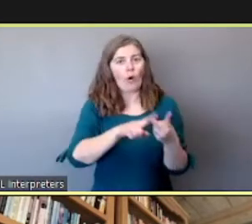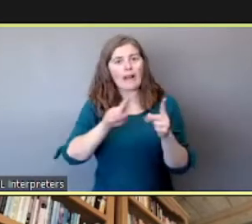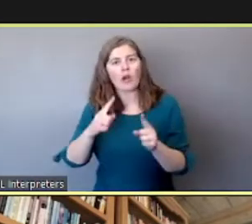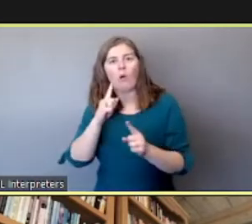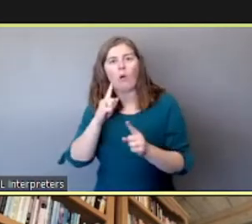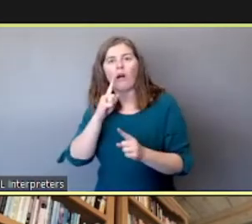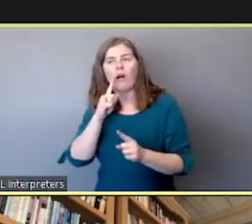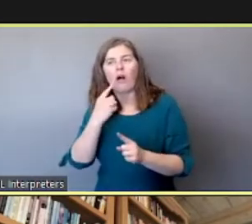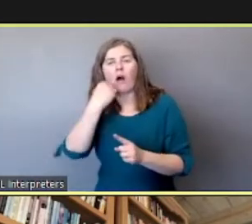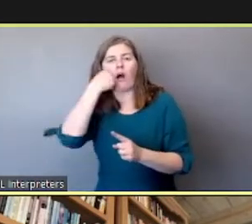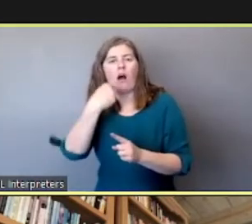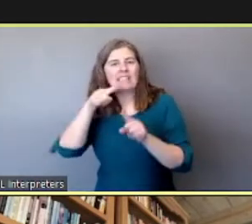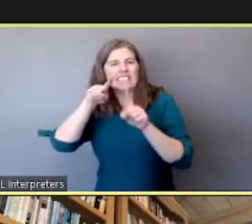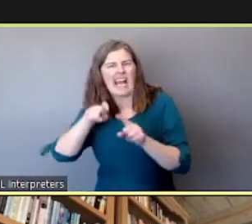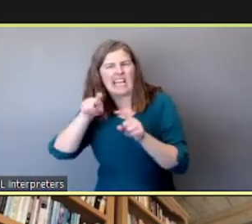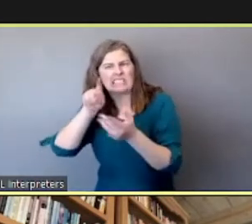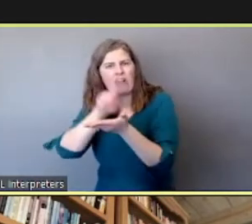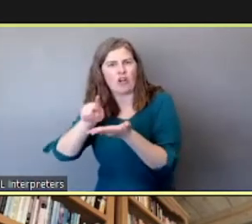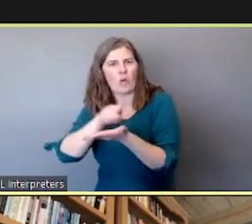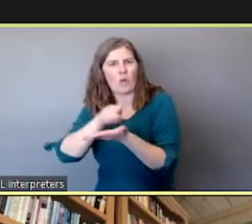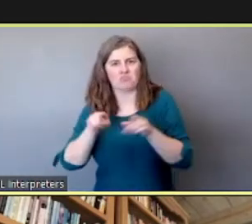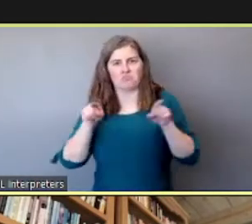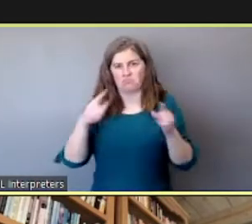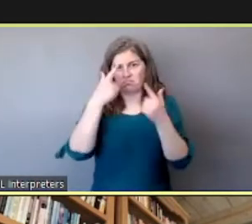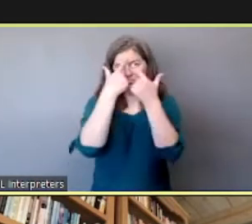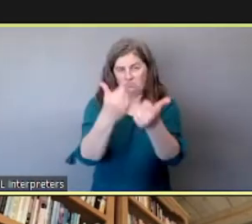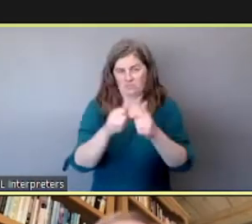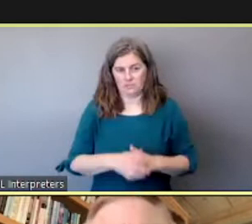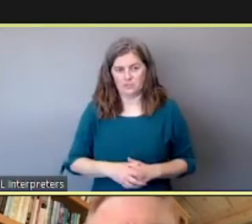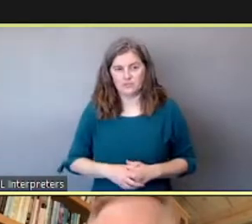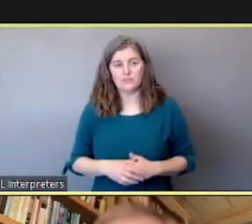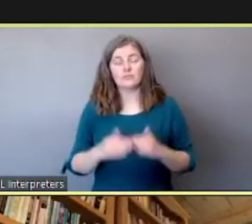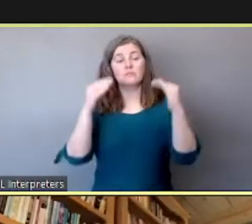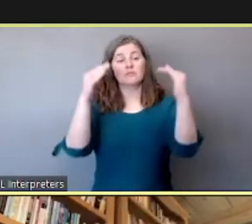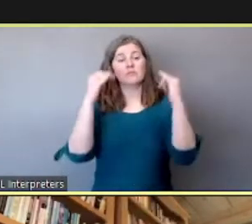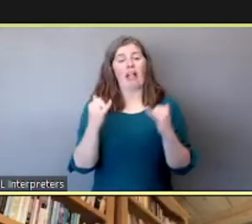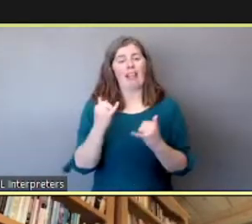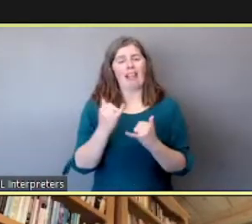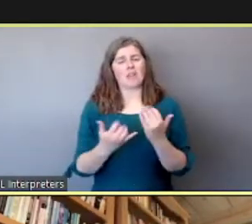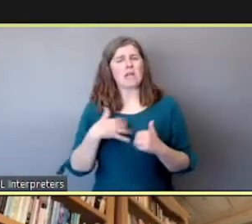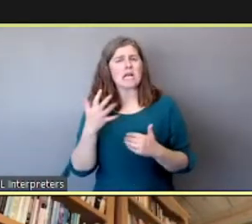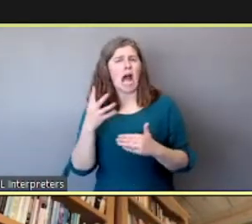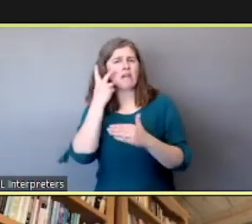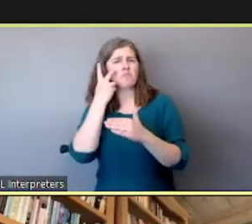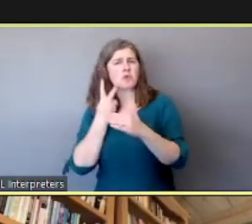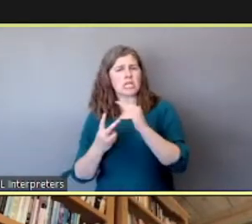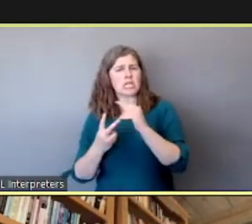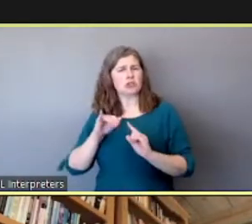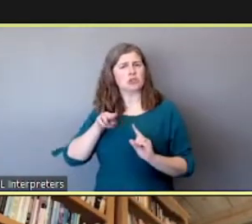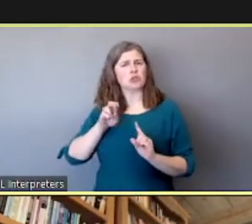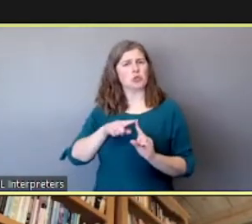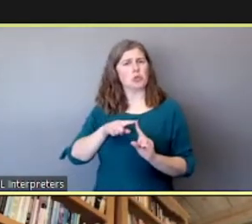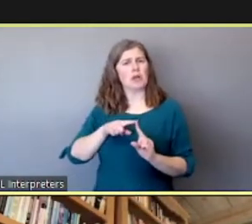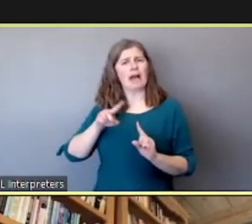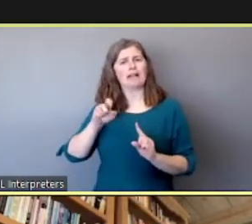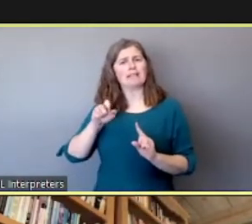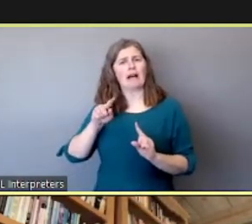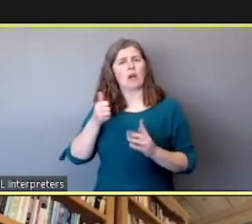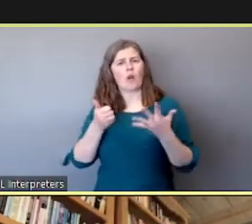think it's once a week. Last thing is, we sort of predicted in June that Delta would probably hit